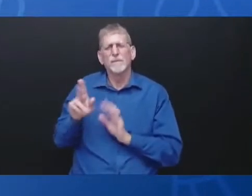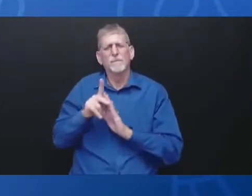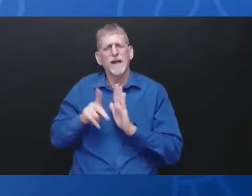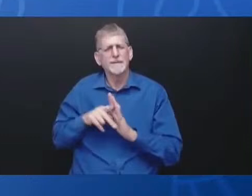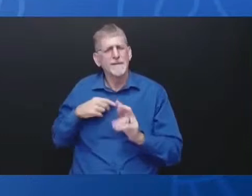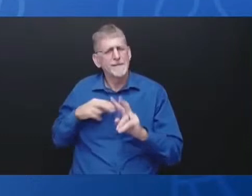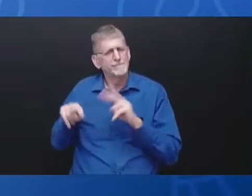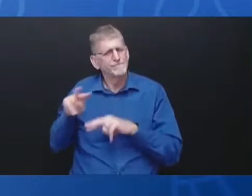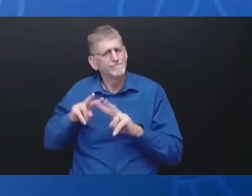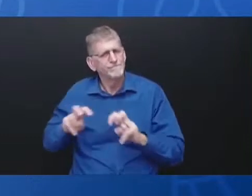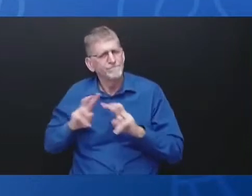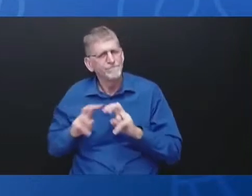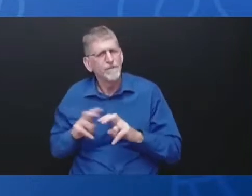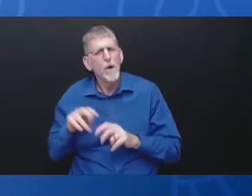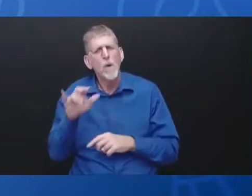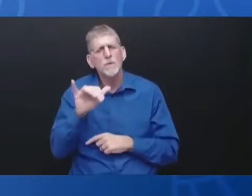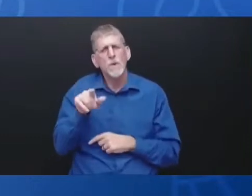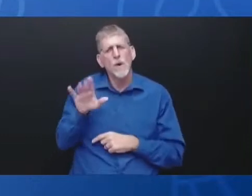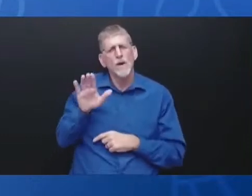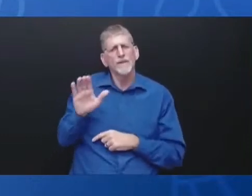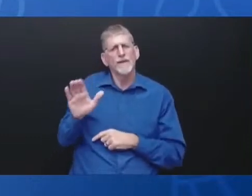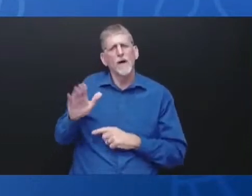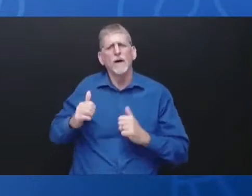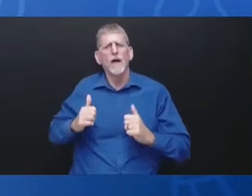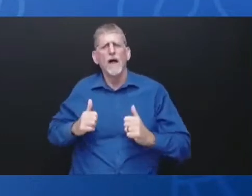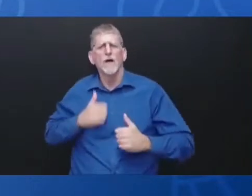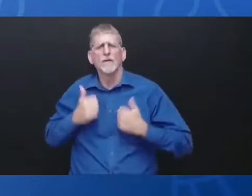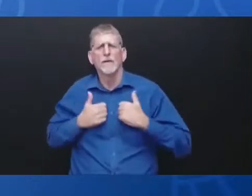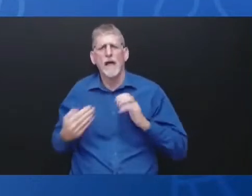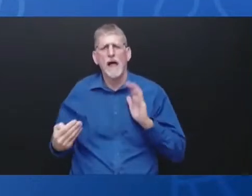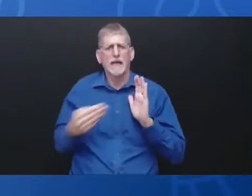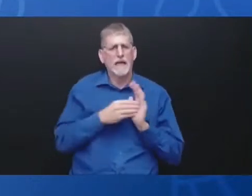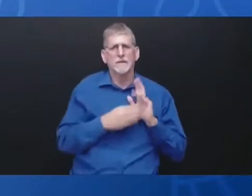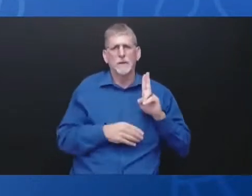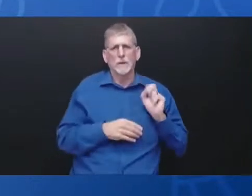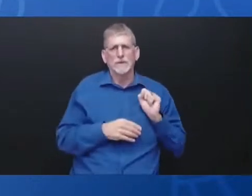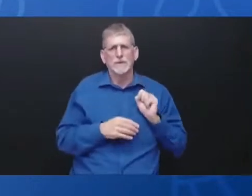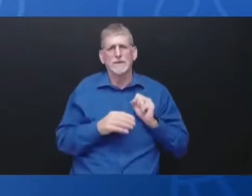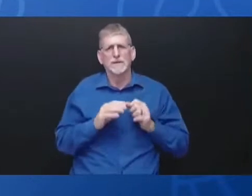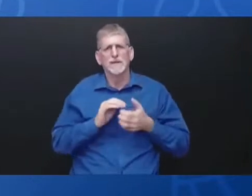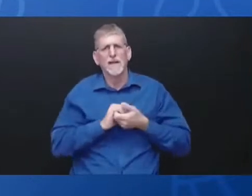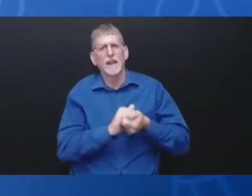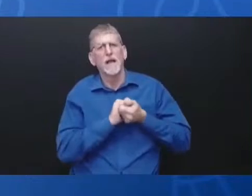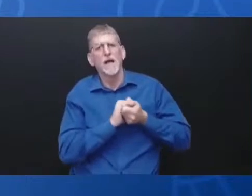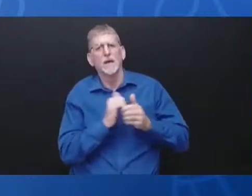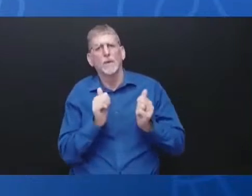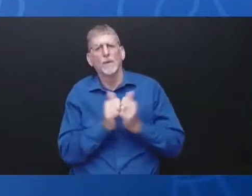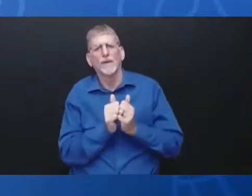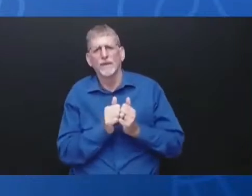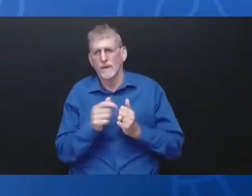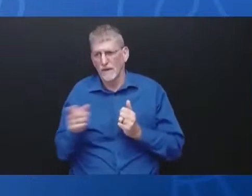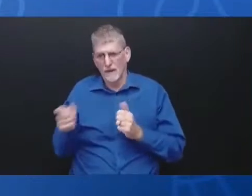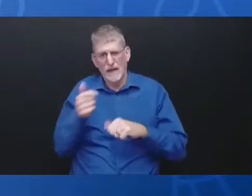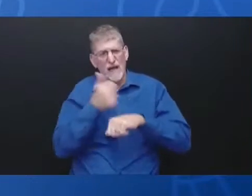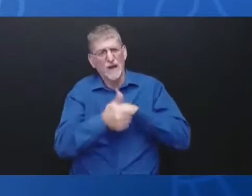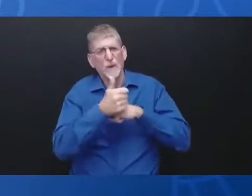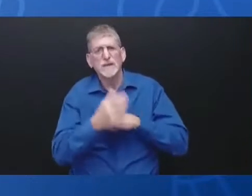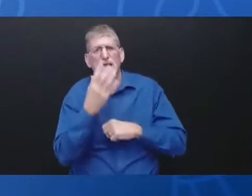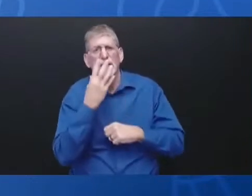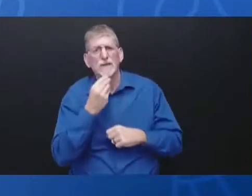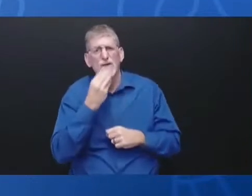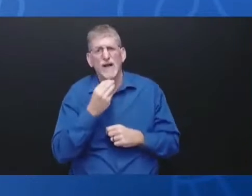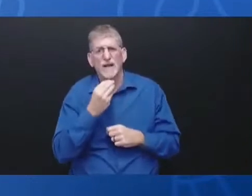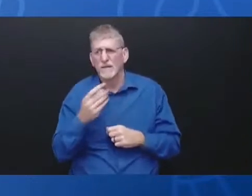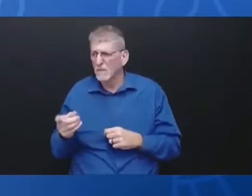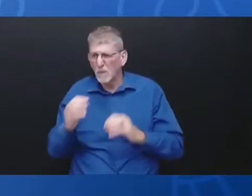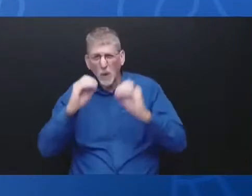United States and its allies, including accusing Israel, not Hamas, of genocide in the International Court of Justice,